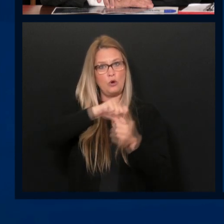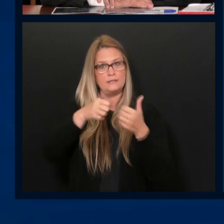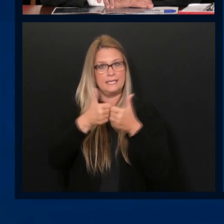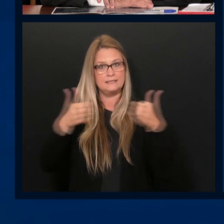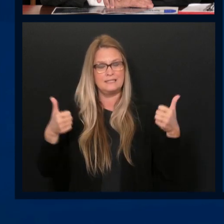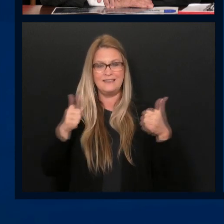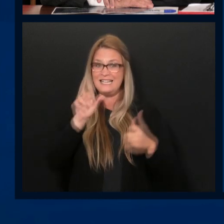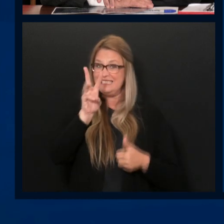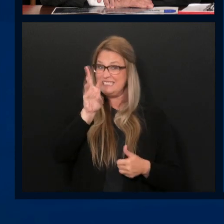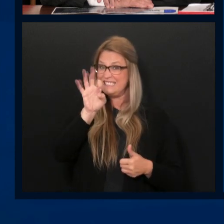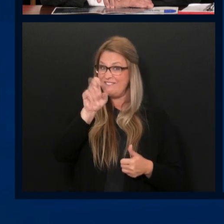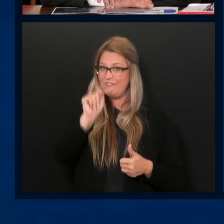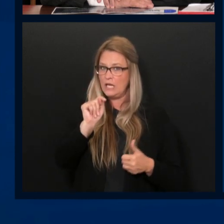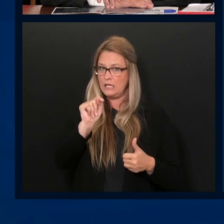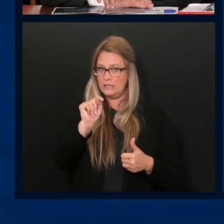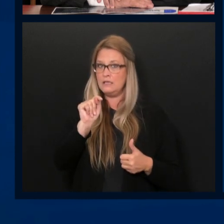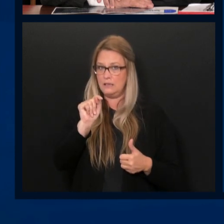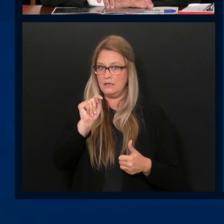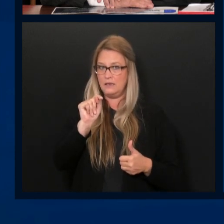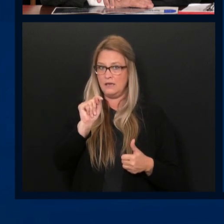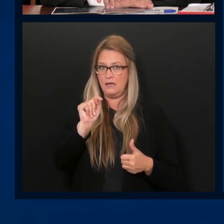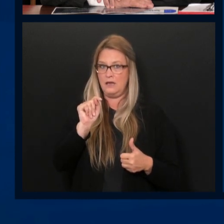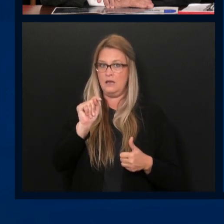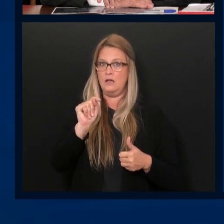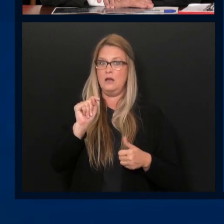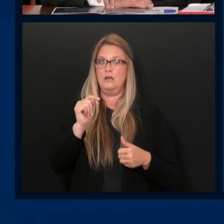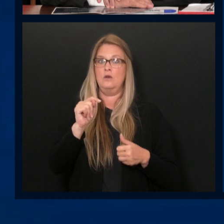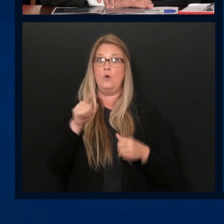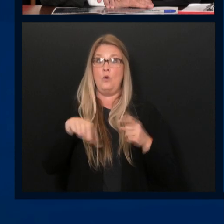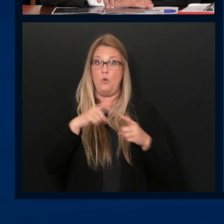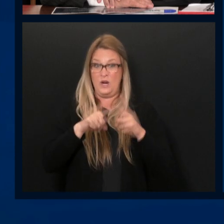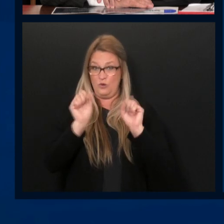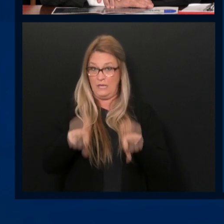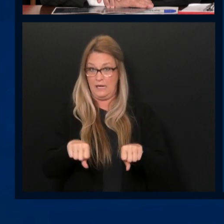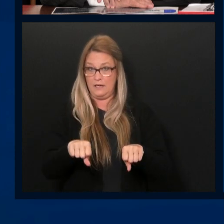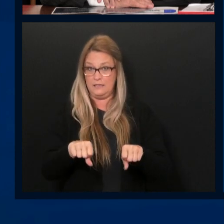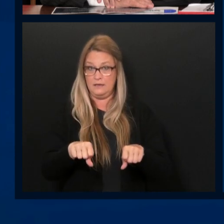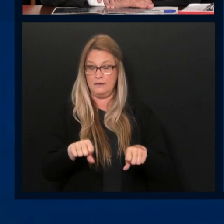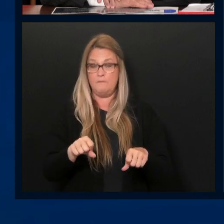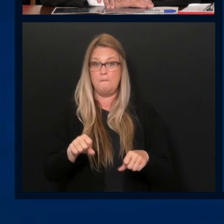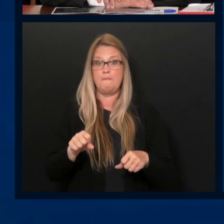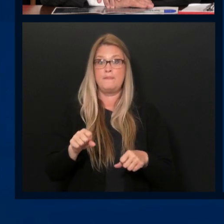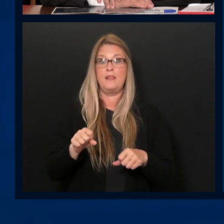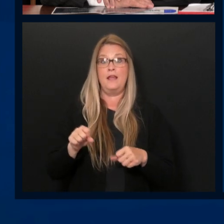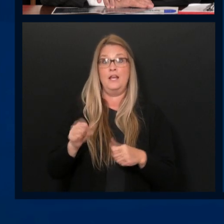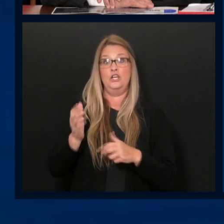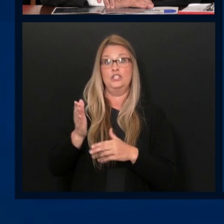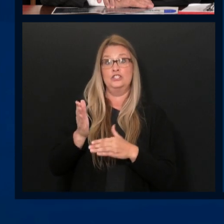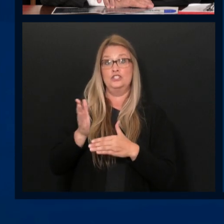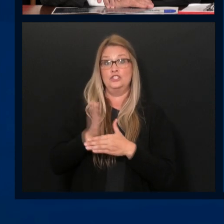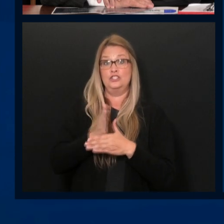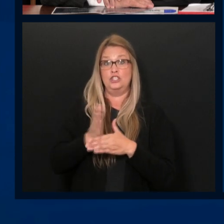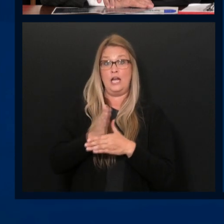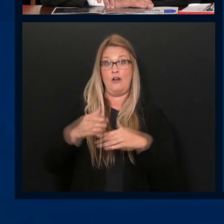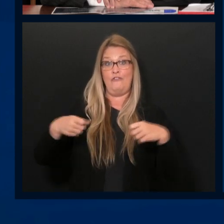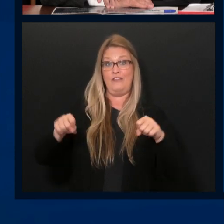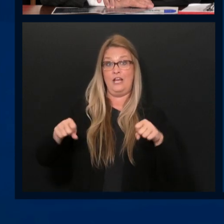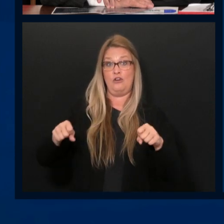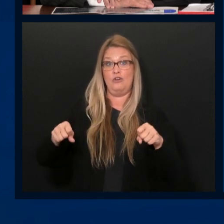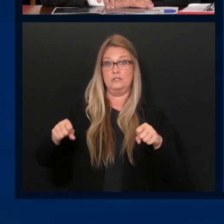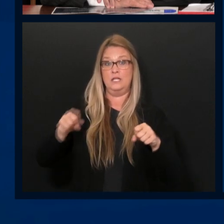of 6 feet while practical and safe to do so. Shared vehicles. Riders